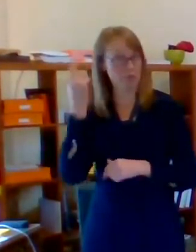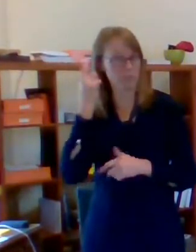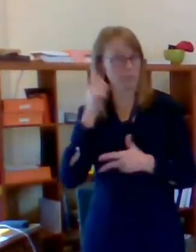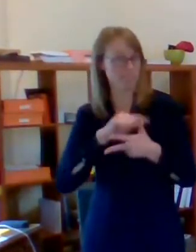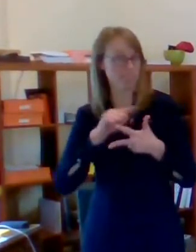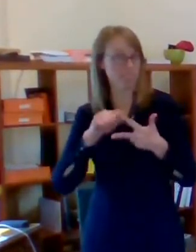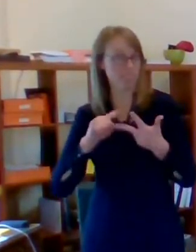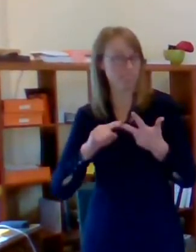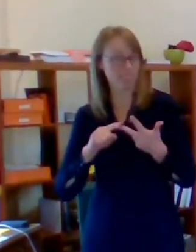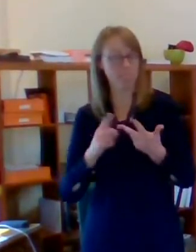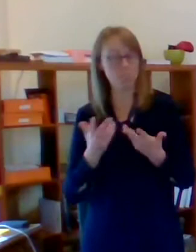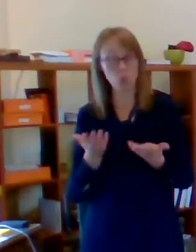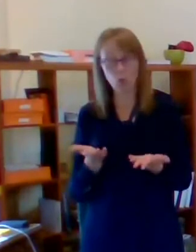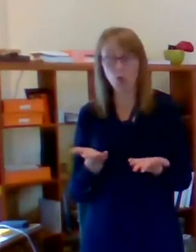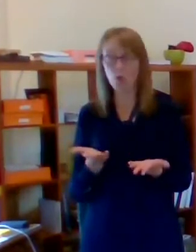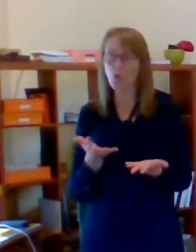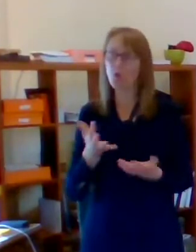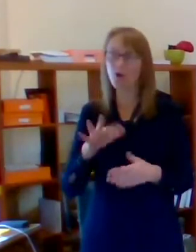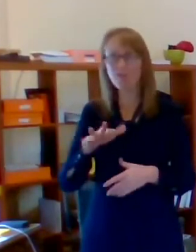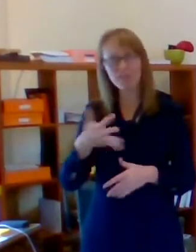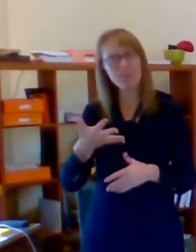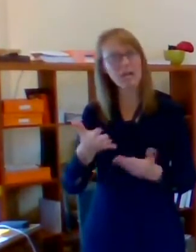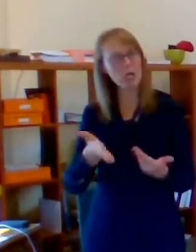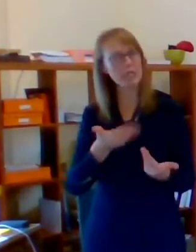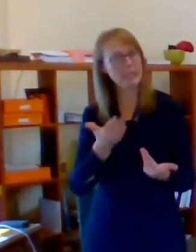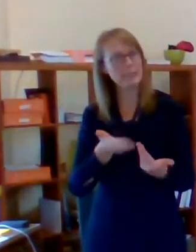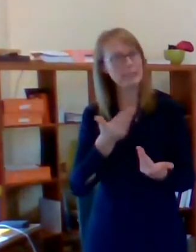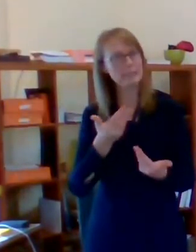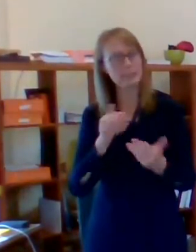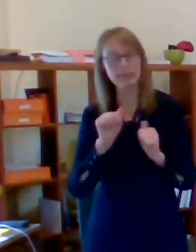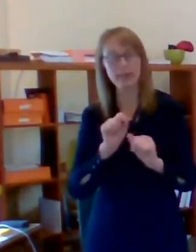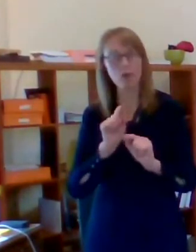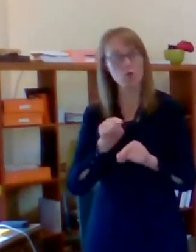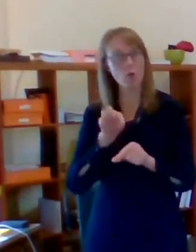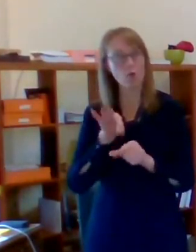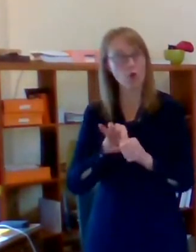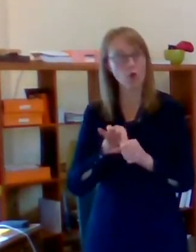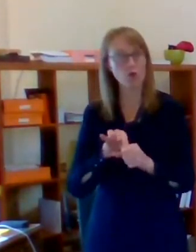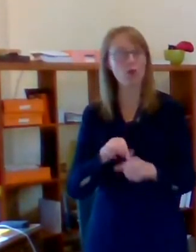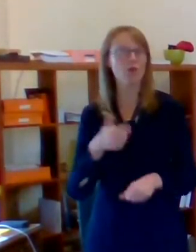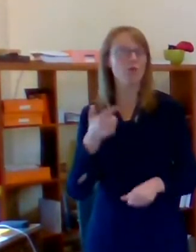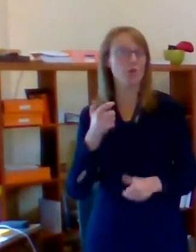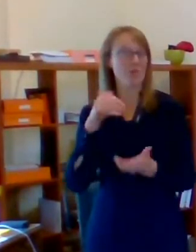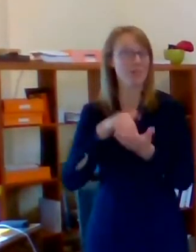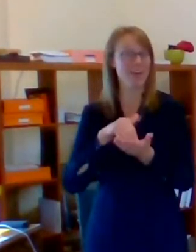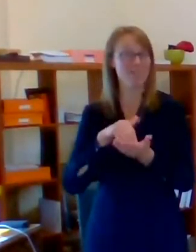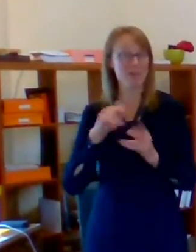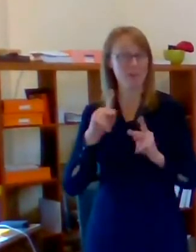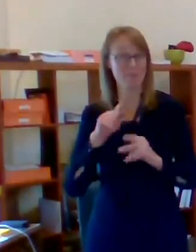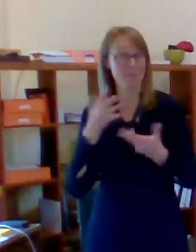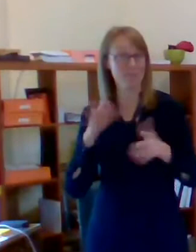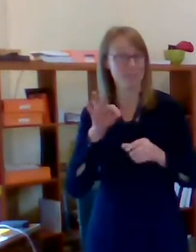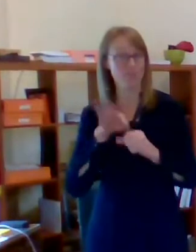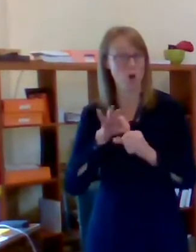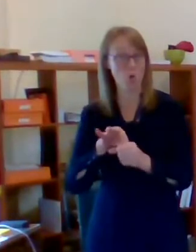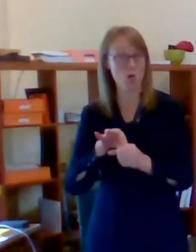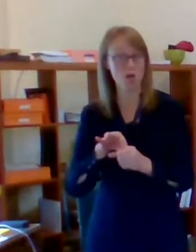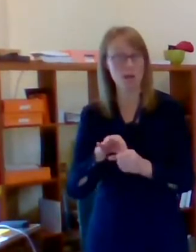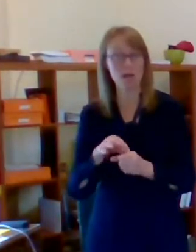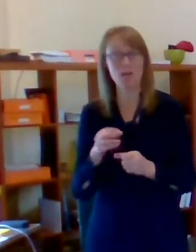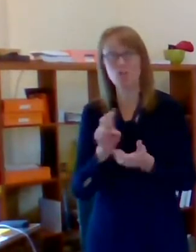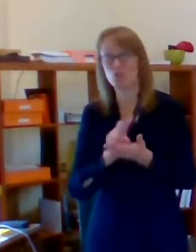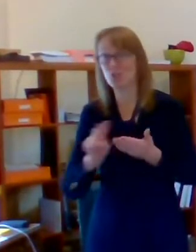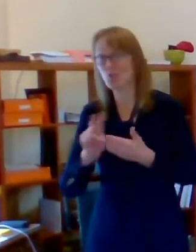to vote, and having 21,000 votes in already, and we've got 2 weeks to go, 2 weeks from yesterday,